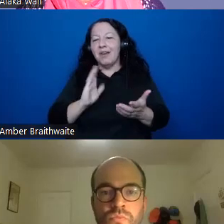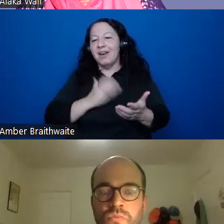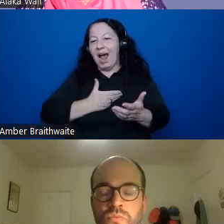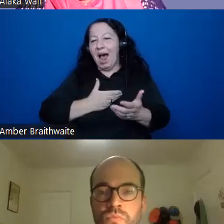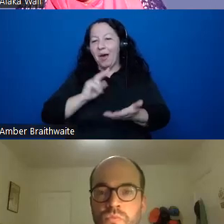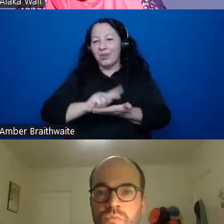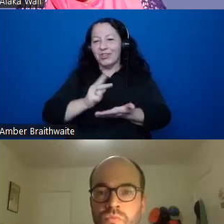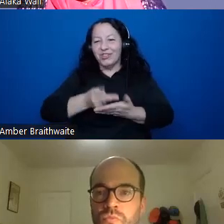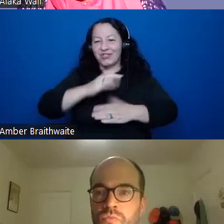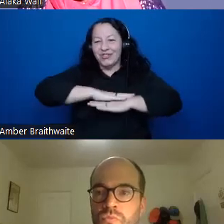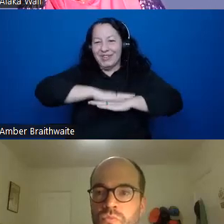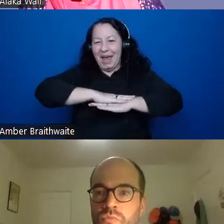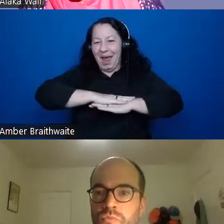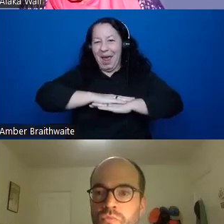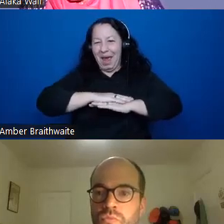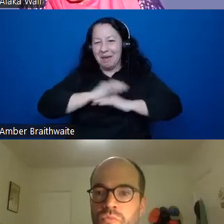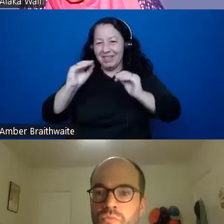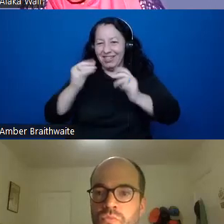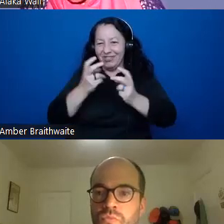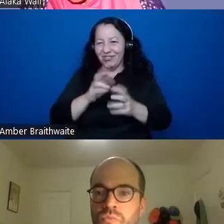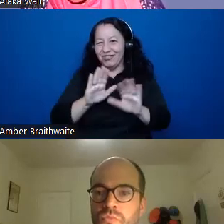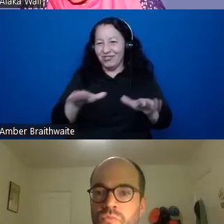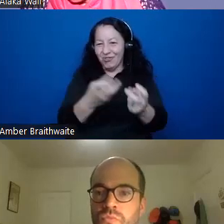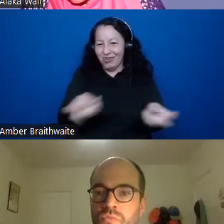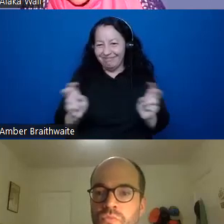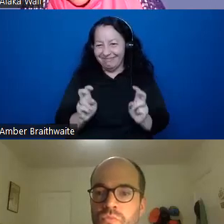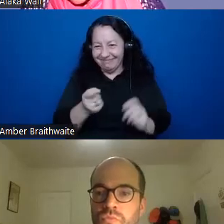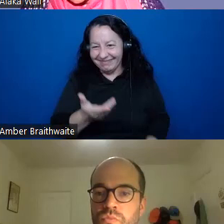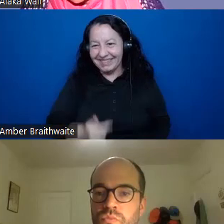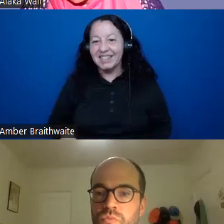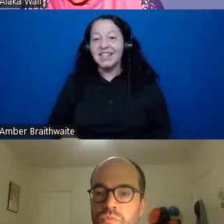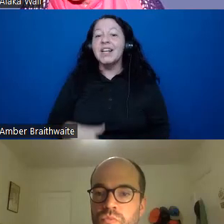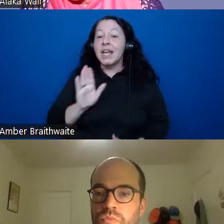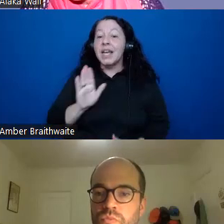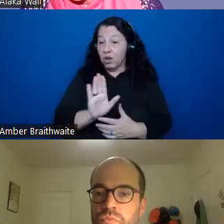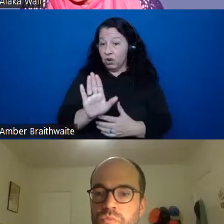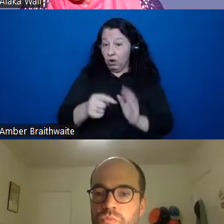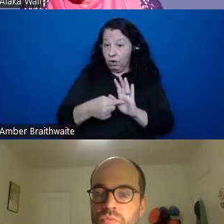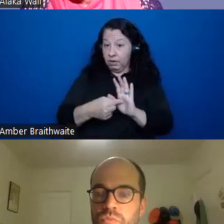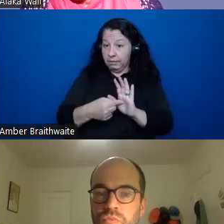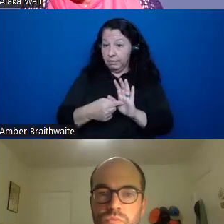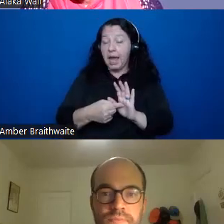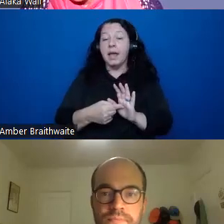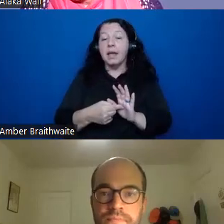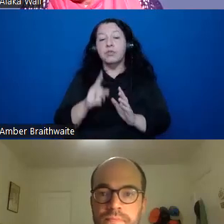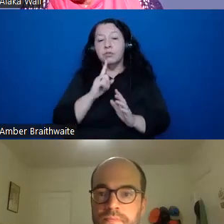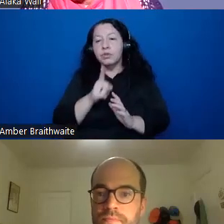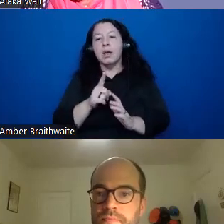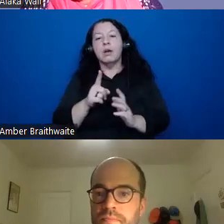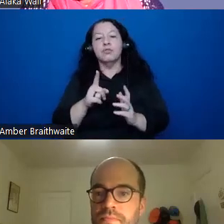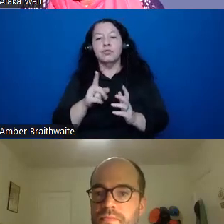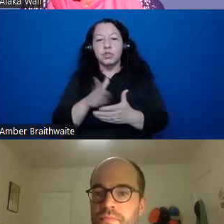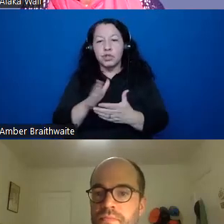has made she's in her display. She tells this creation story of Sky